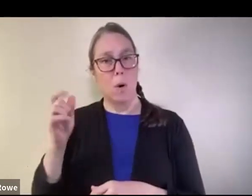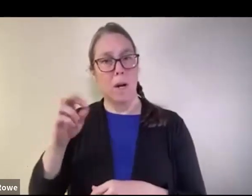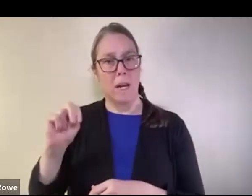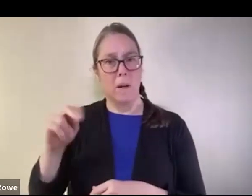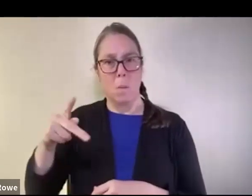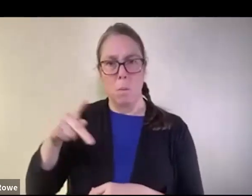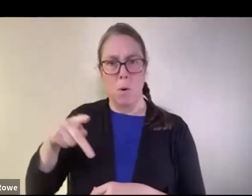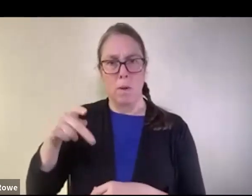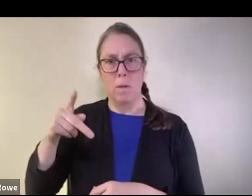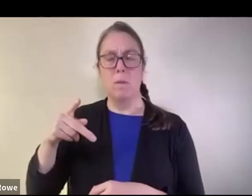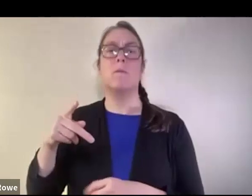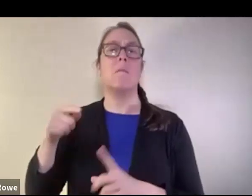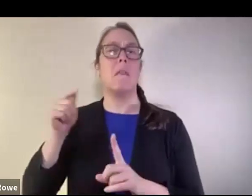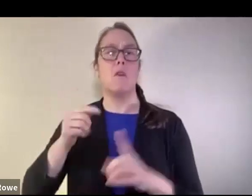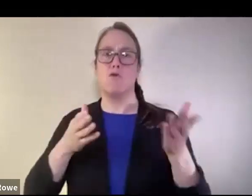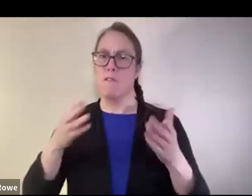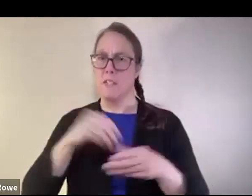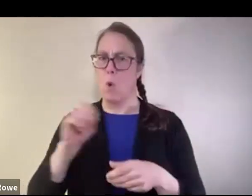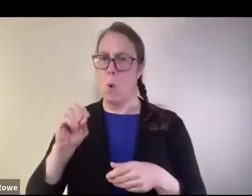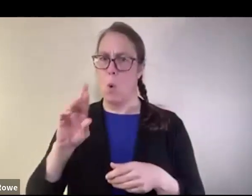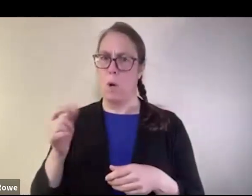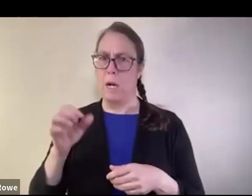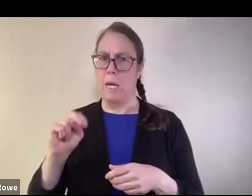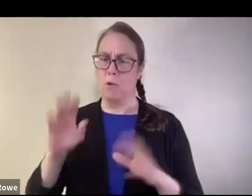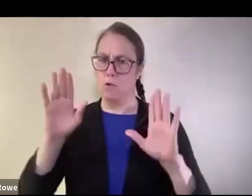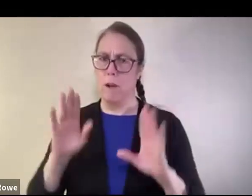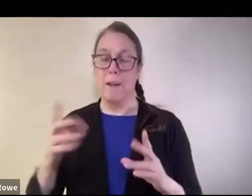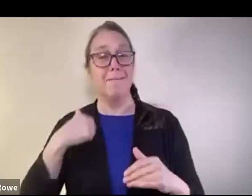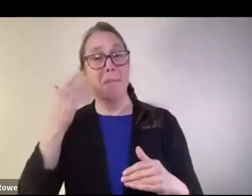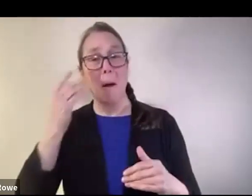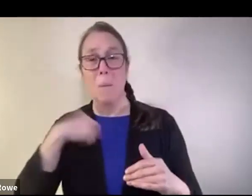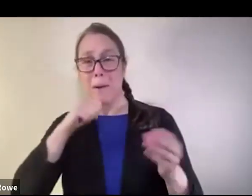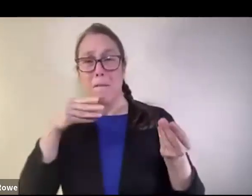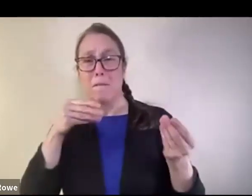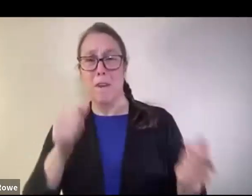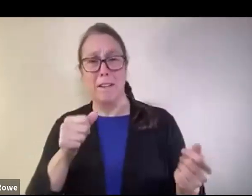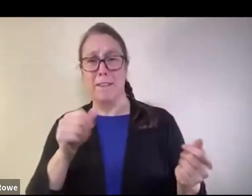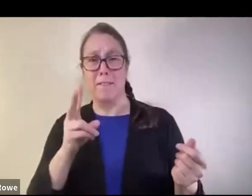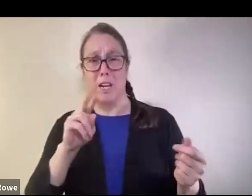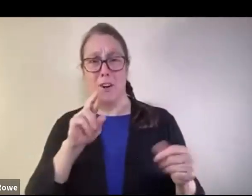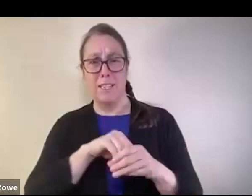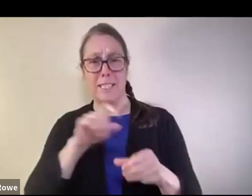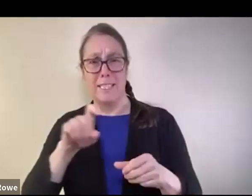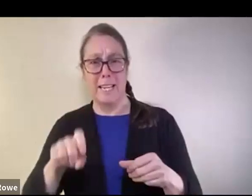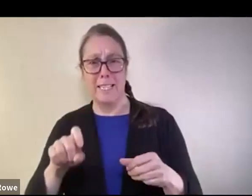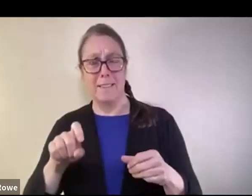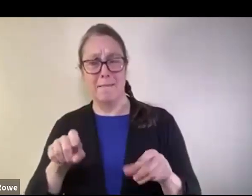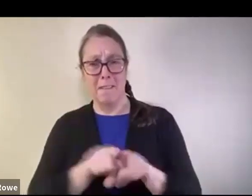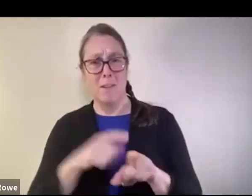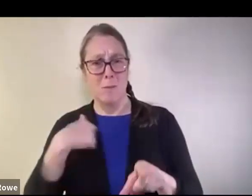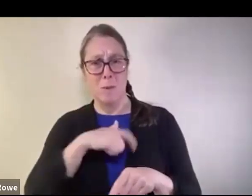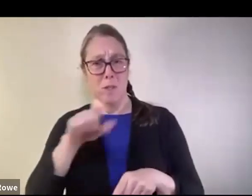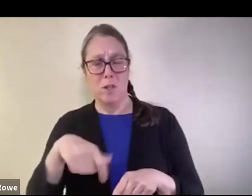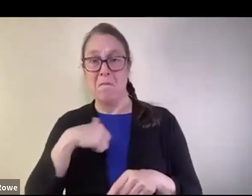much greater. I do know that we don't fund in Texas as we should. So I don't look at this as being,